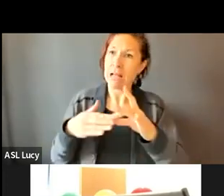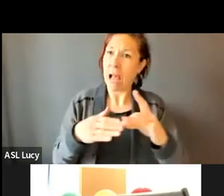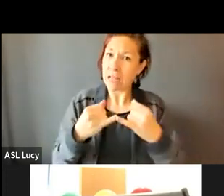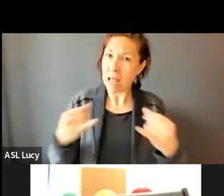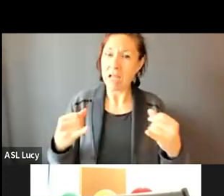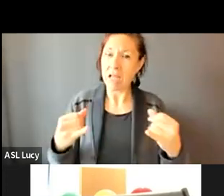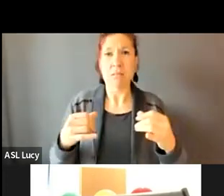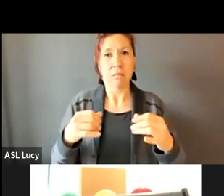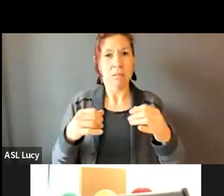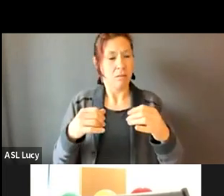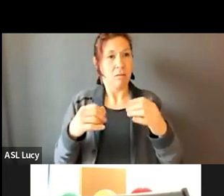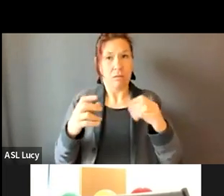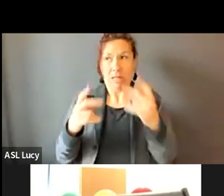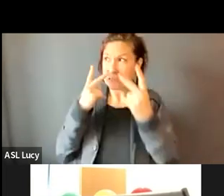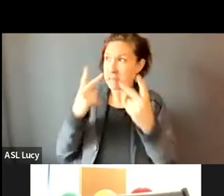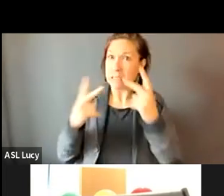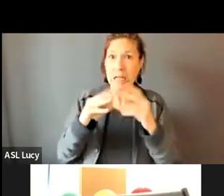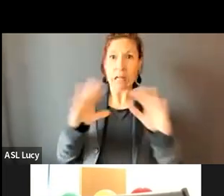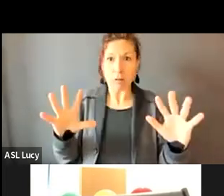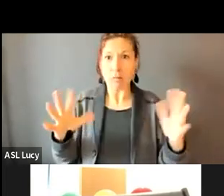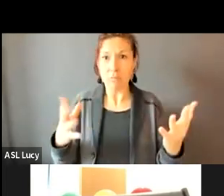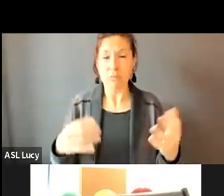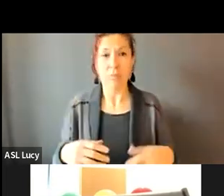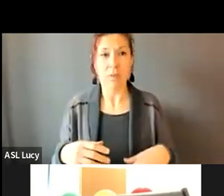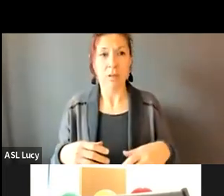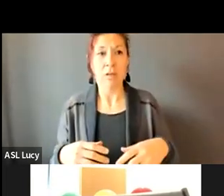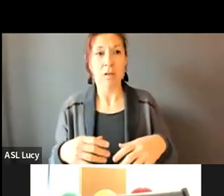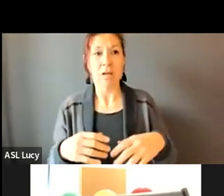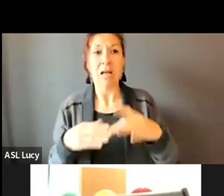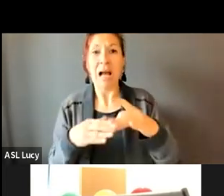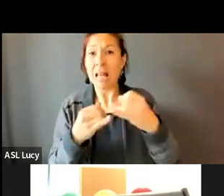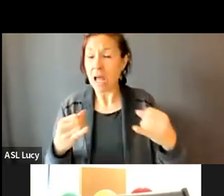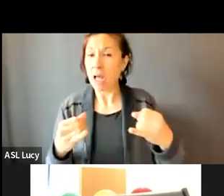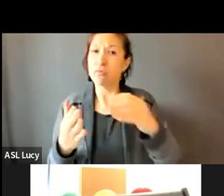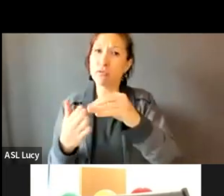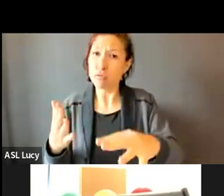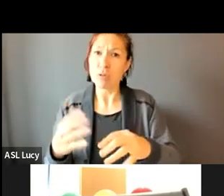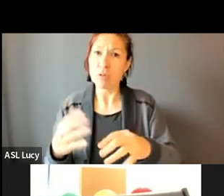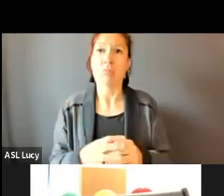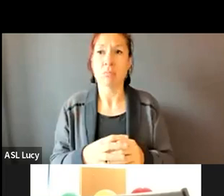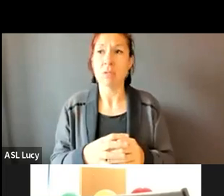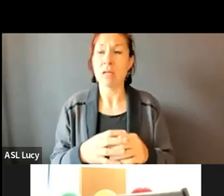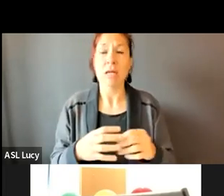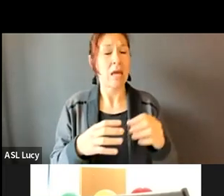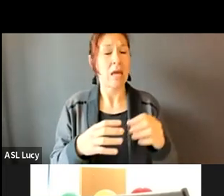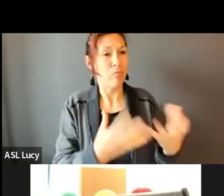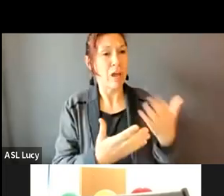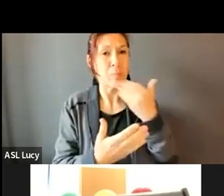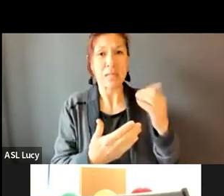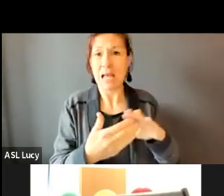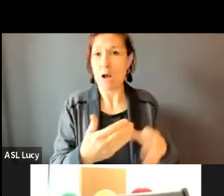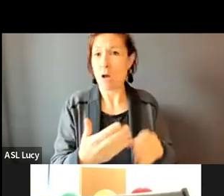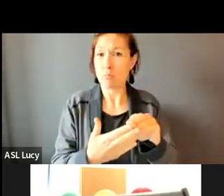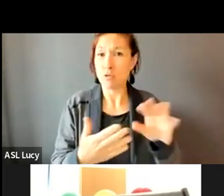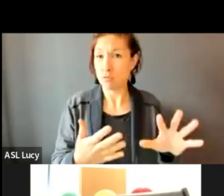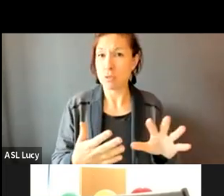for our students and to be able to achieve the best outcomes in our students thank